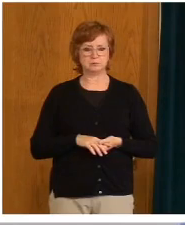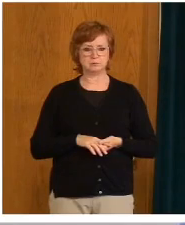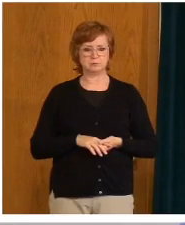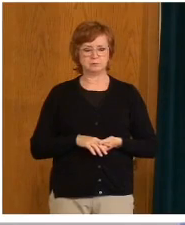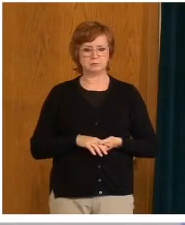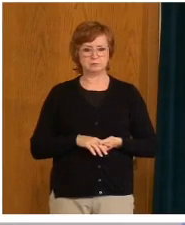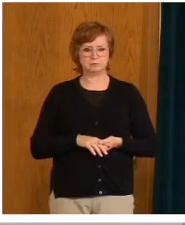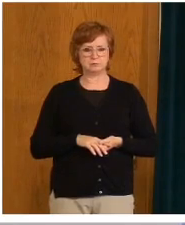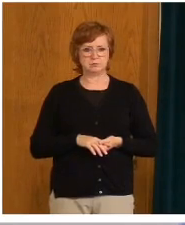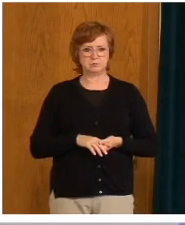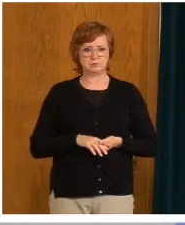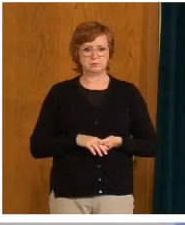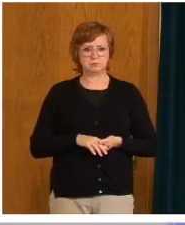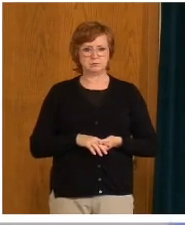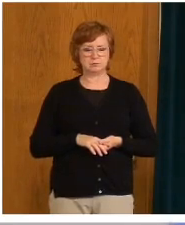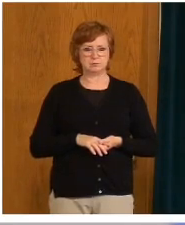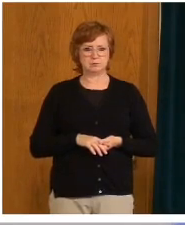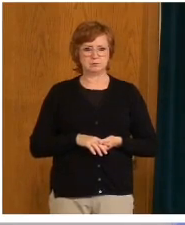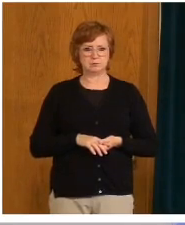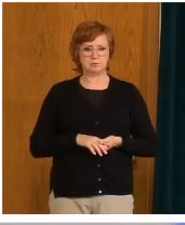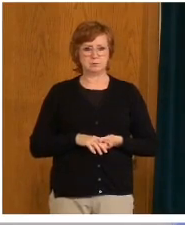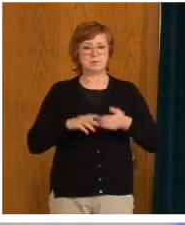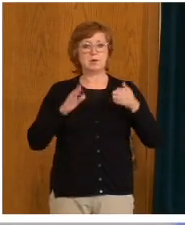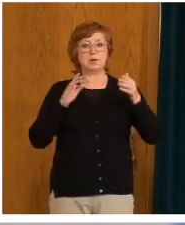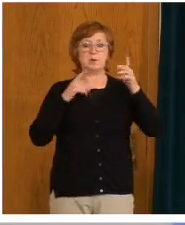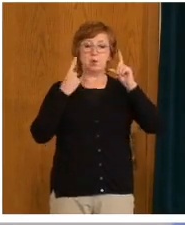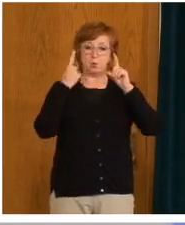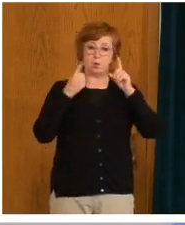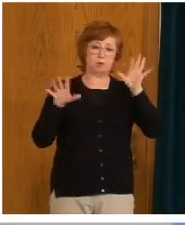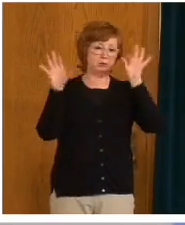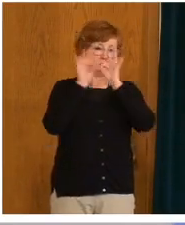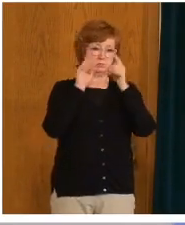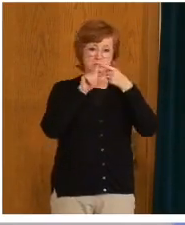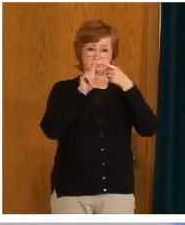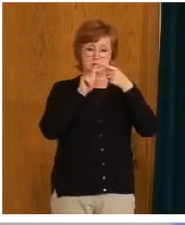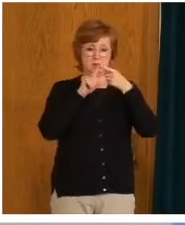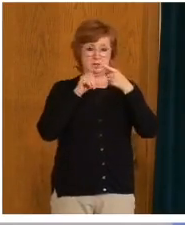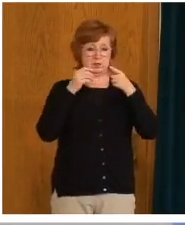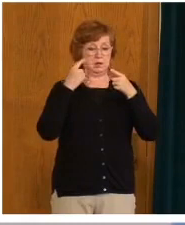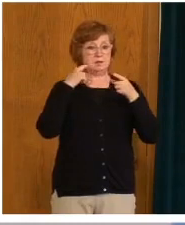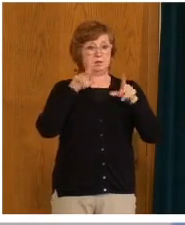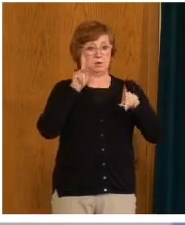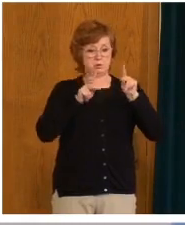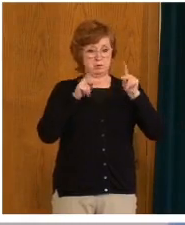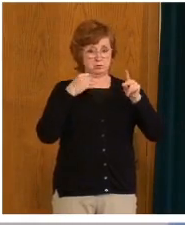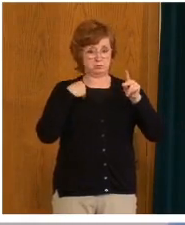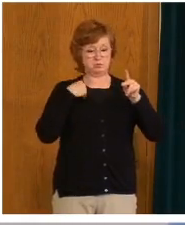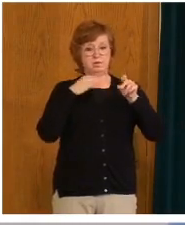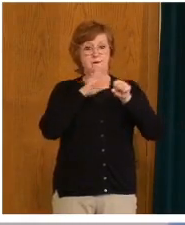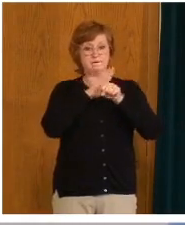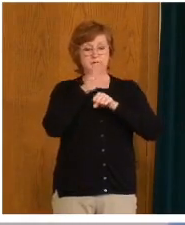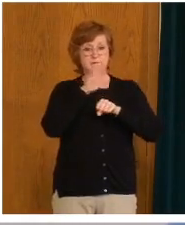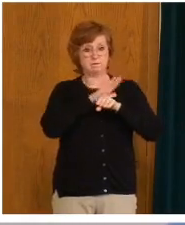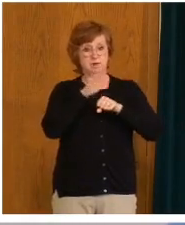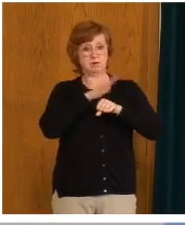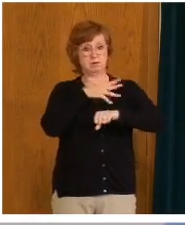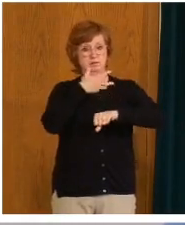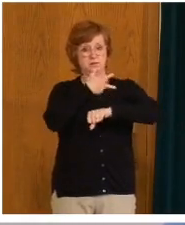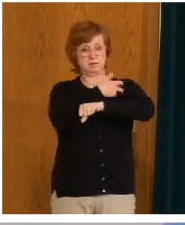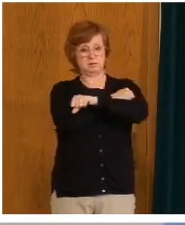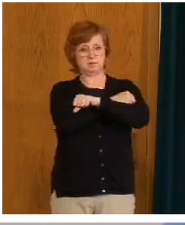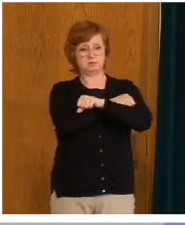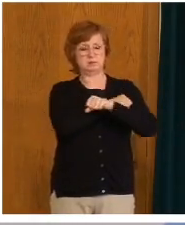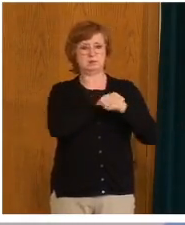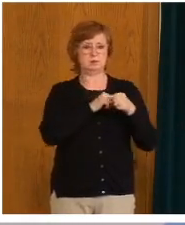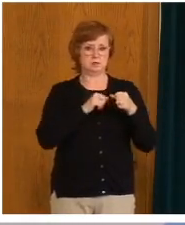become vaccinated. I believe it's the supply of the vaccine, and we've talked about this a lot. And if supplies were there, I believe truly that we'd be a lot farther